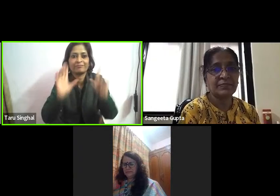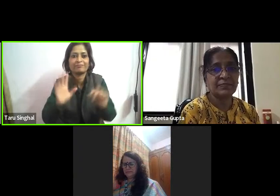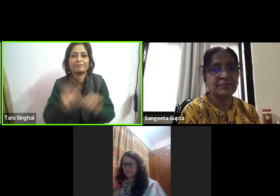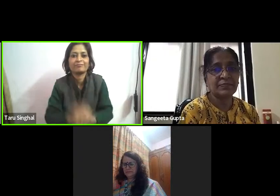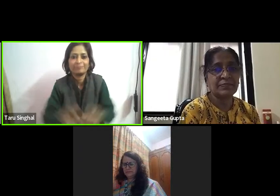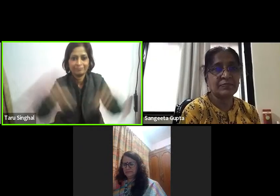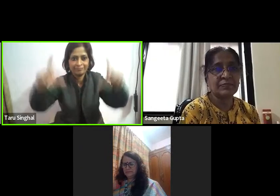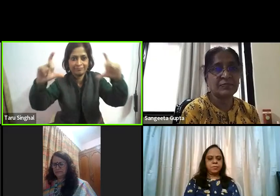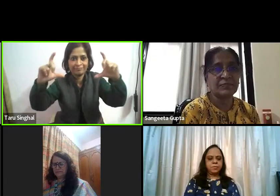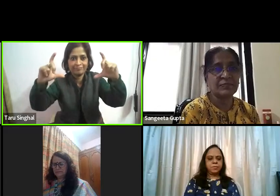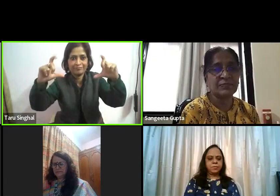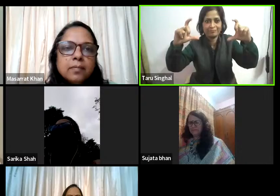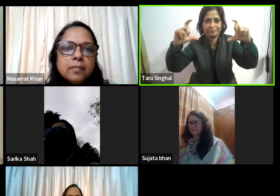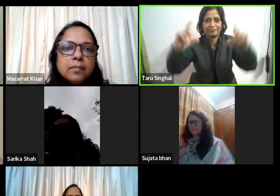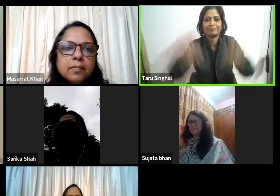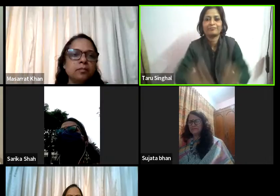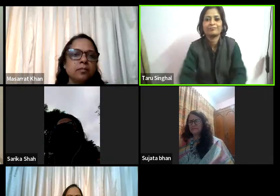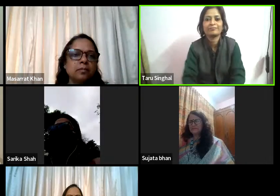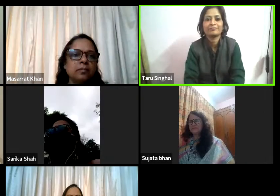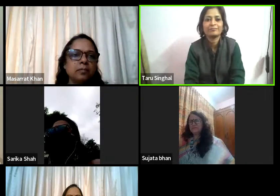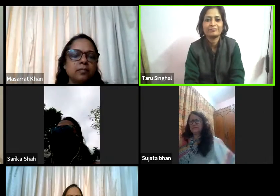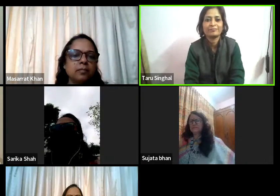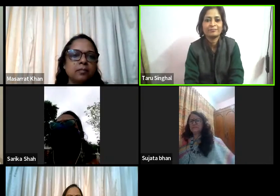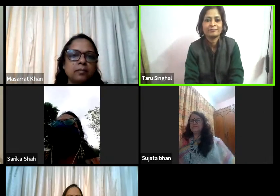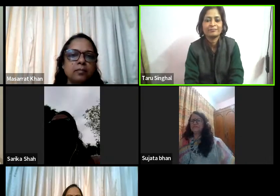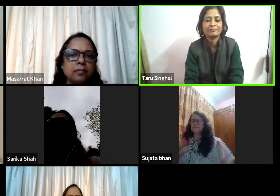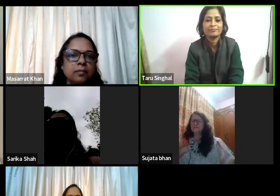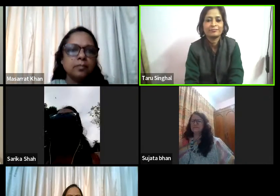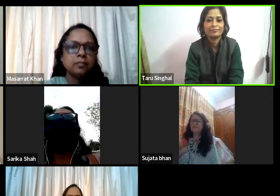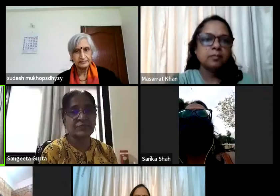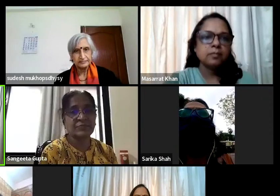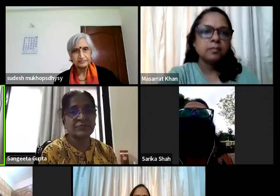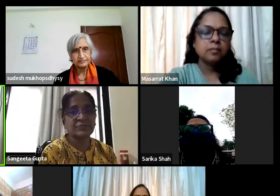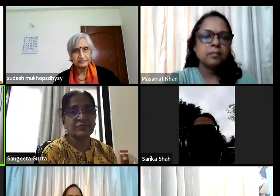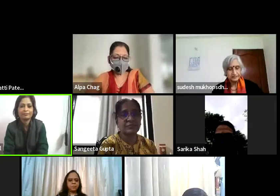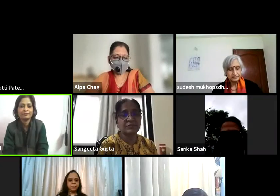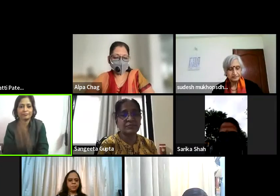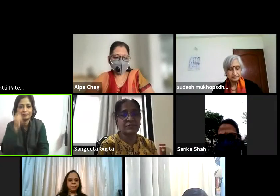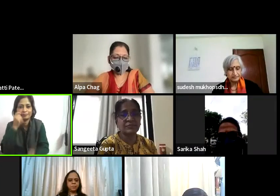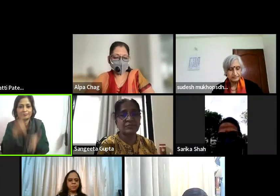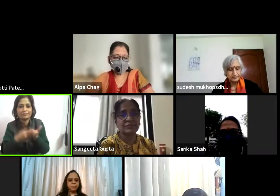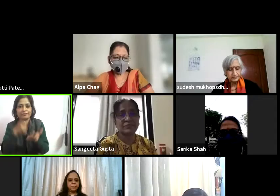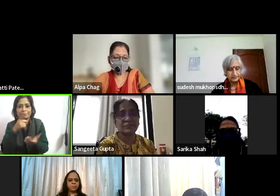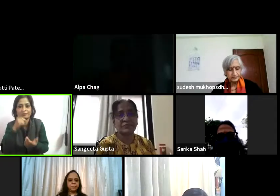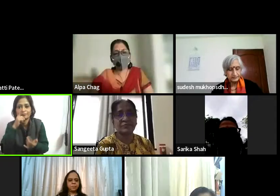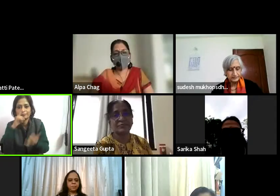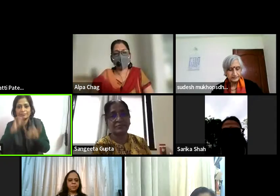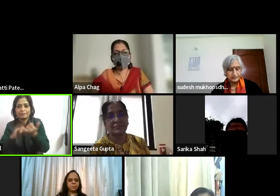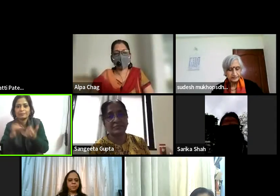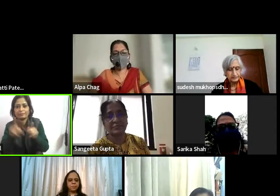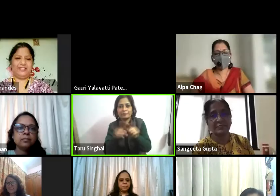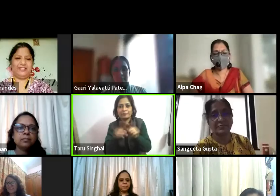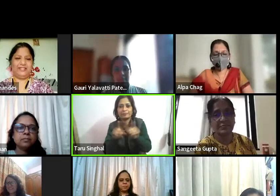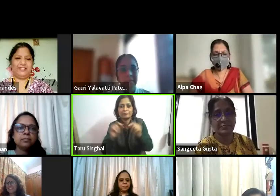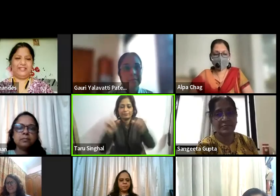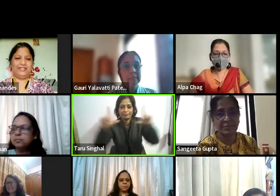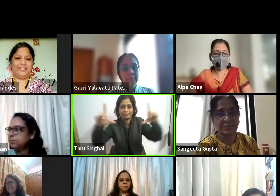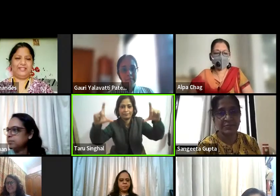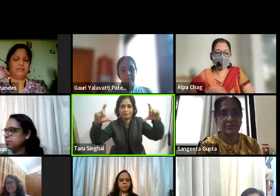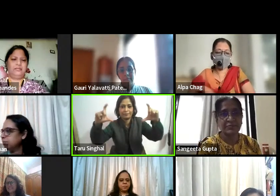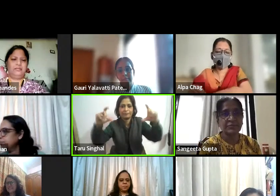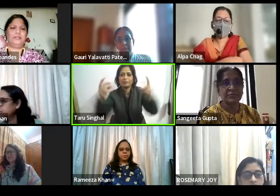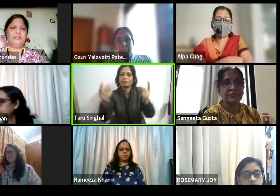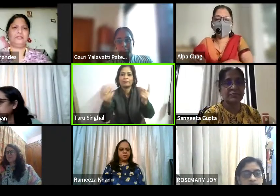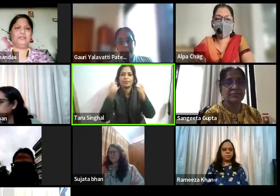a memento of our session with Professor Richard Rose and Professor Mukhopadhyay. So very